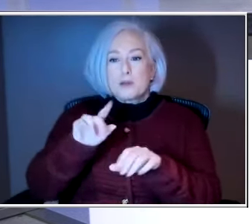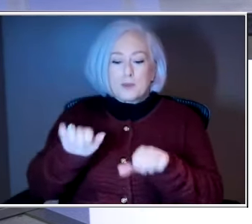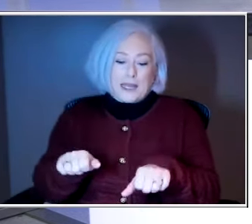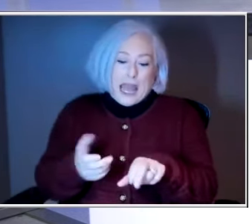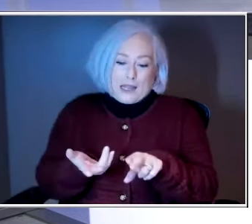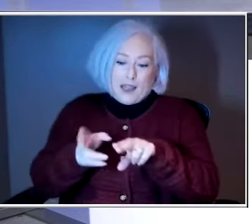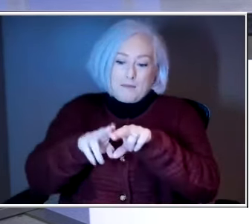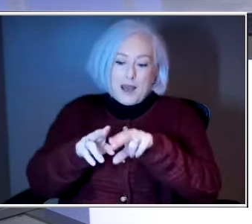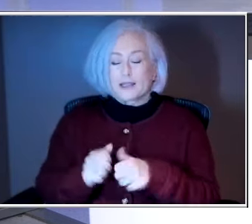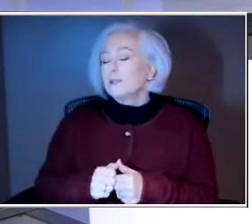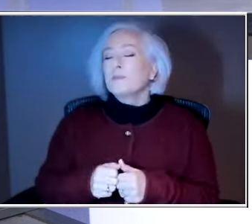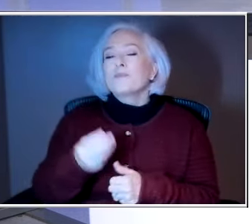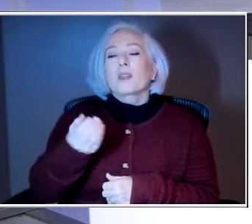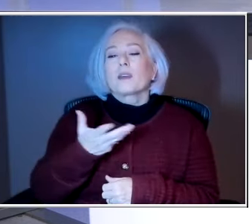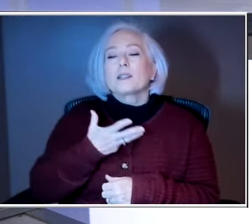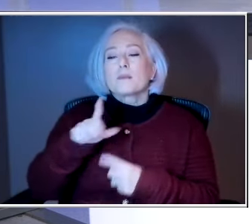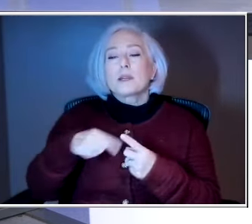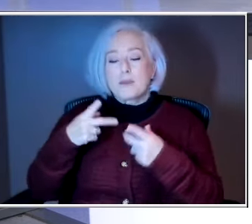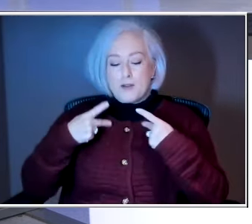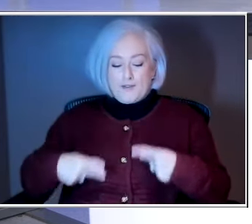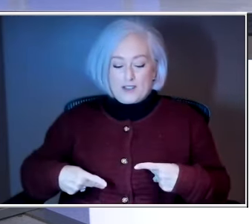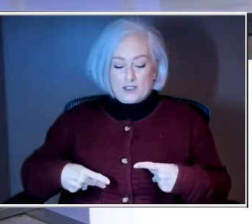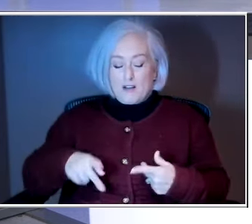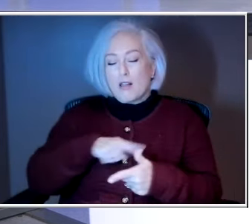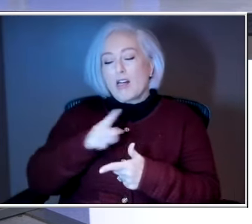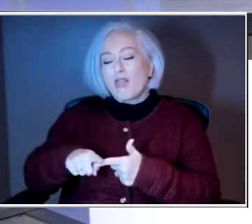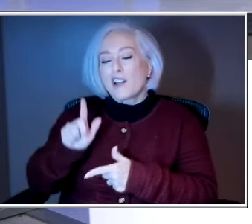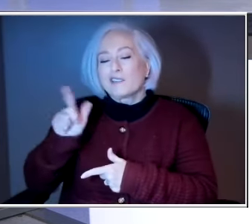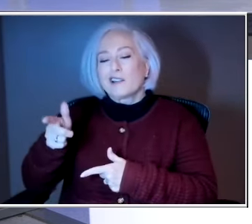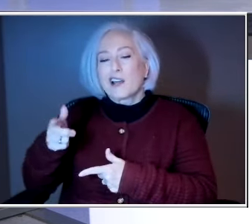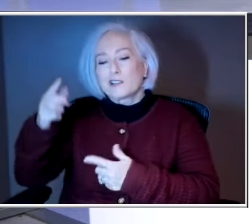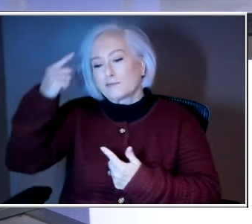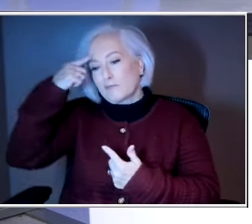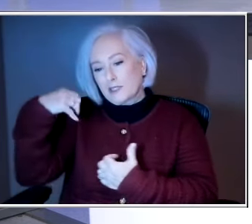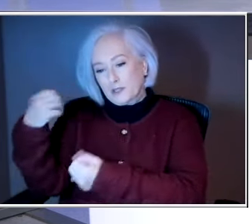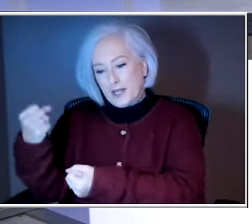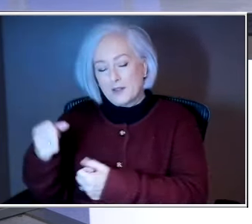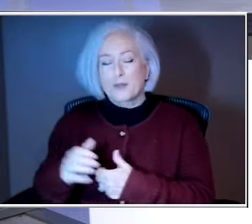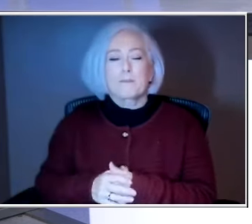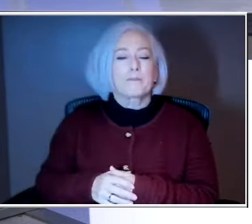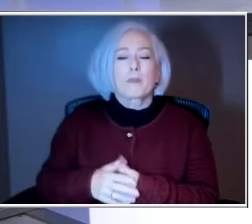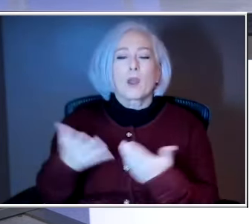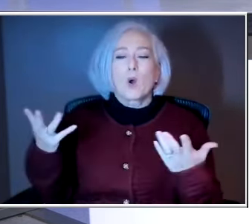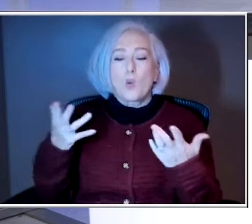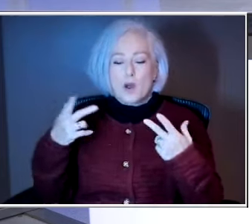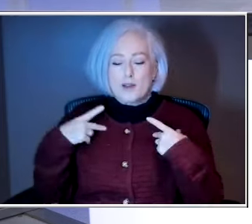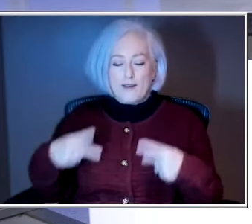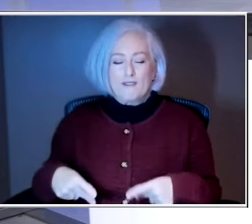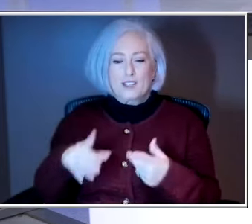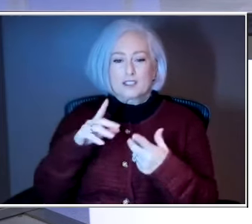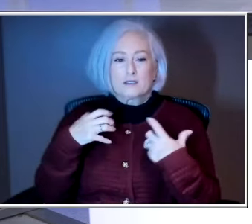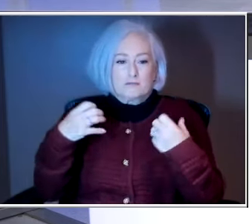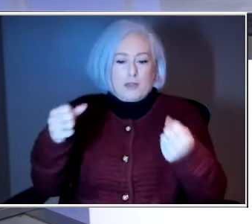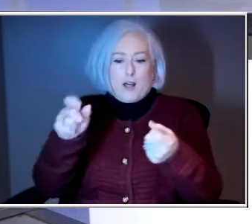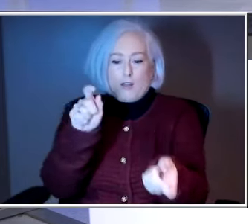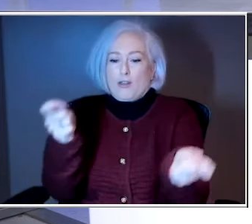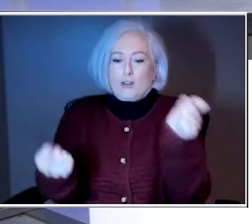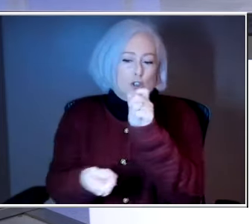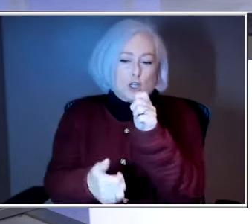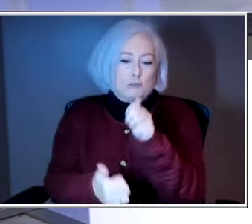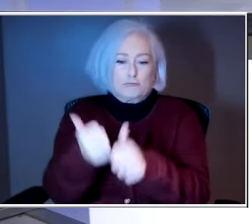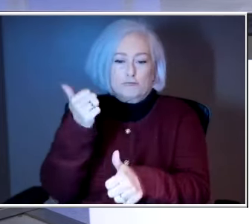the physical and then we'll jump into mm-hmm. the mental. But what have been the biggest changes in your physical health since the surgery? You said,